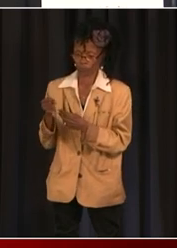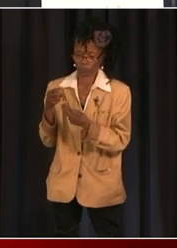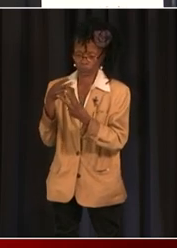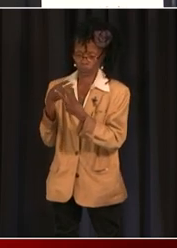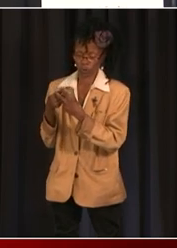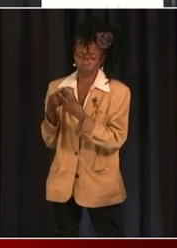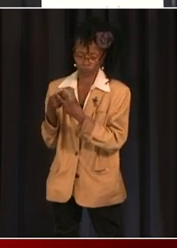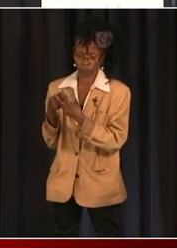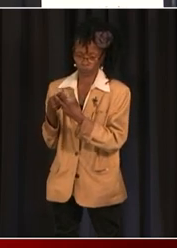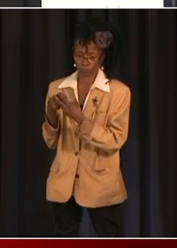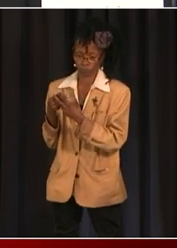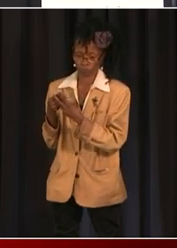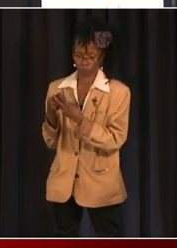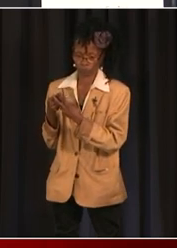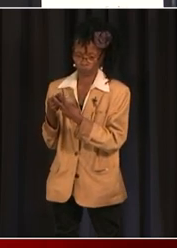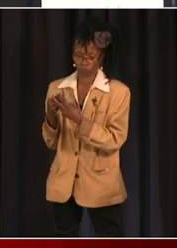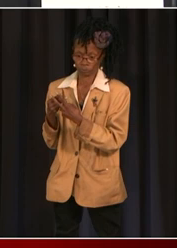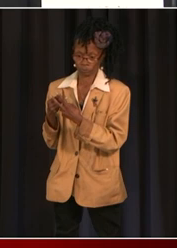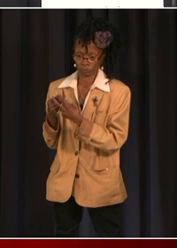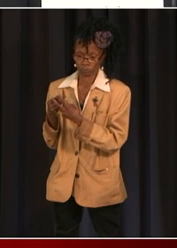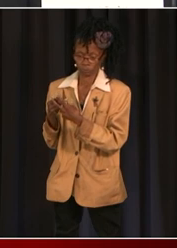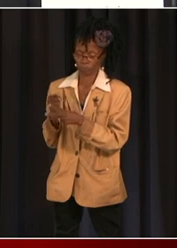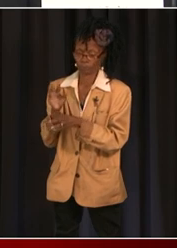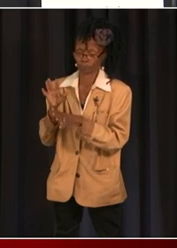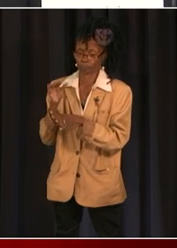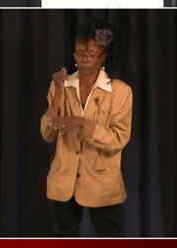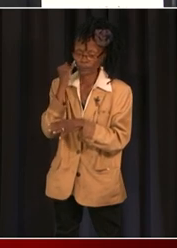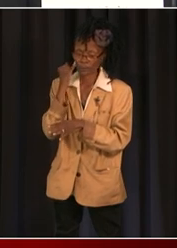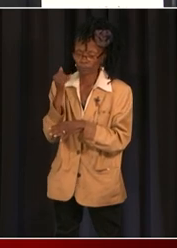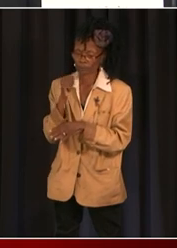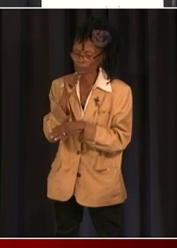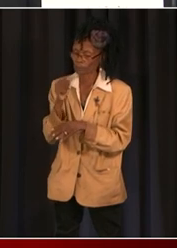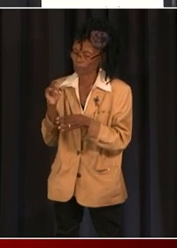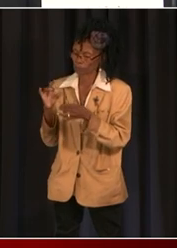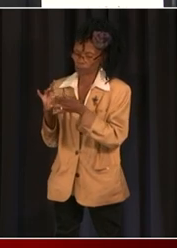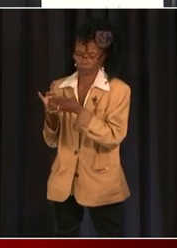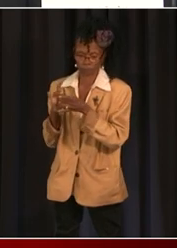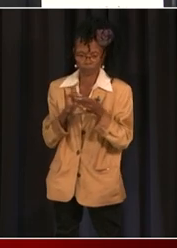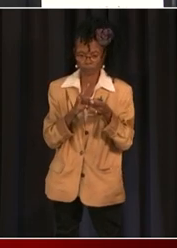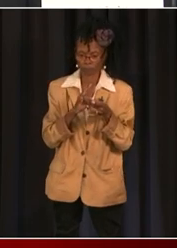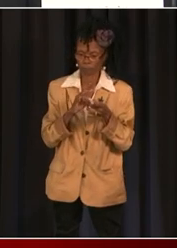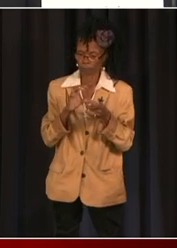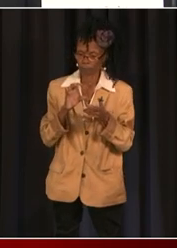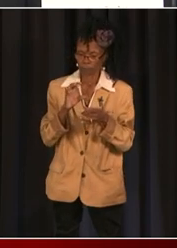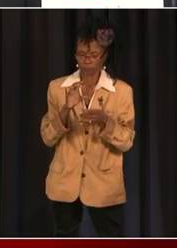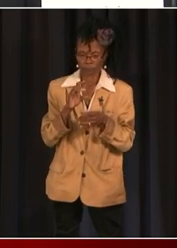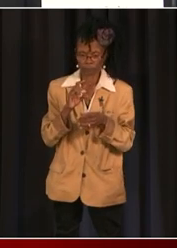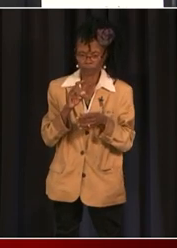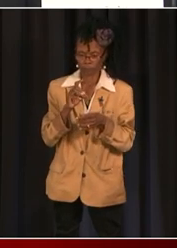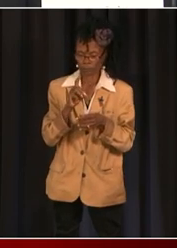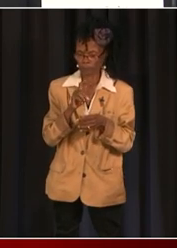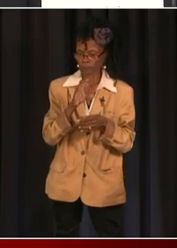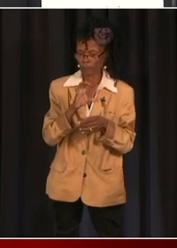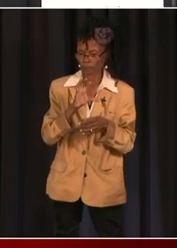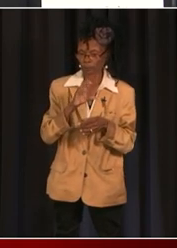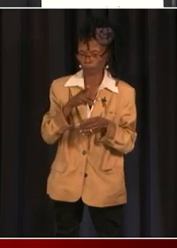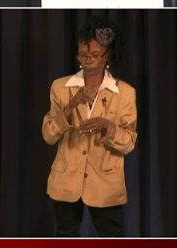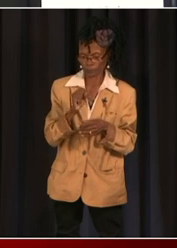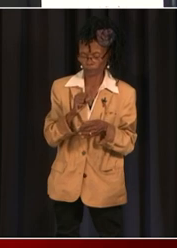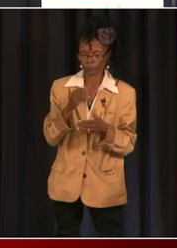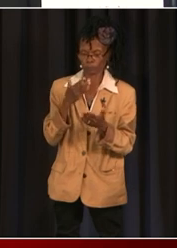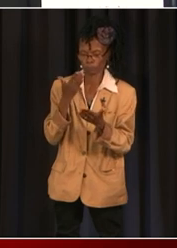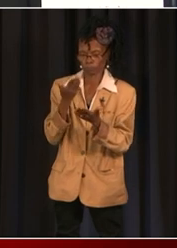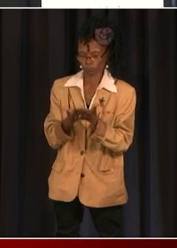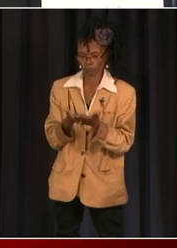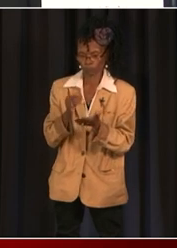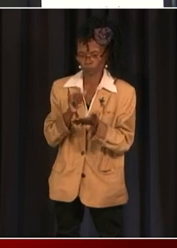of activities outside of DCPS operations, those family members or students will need to produce documentation so